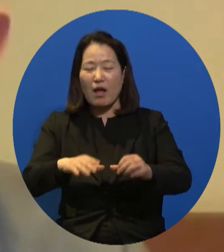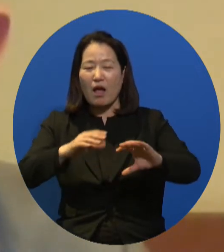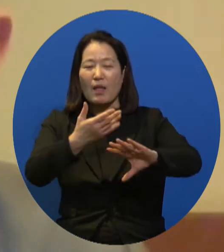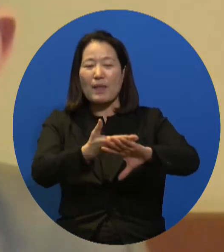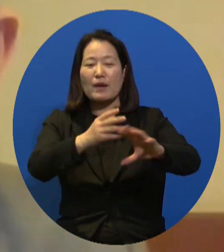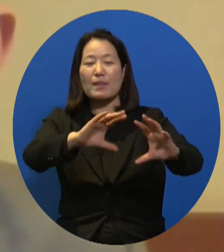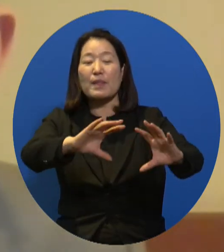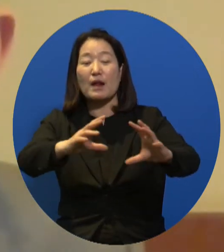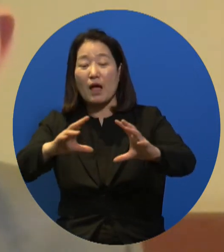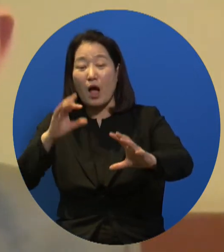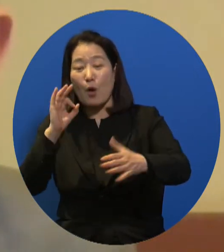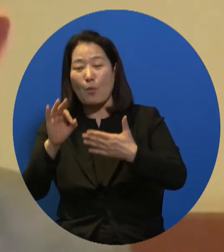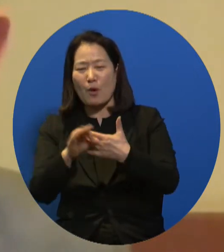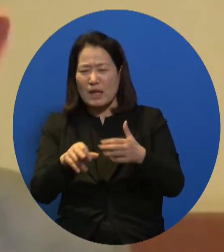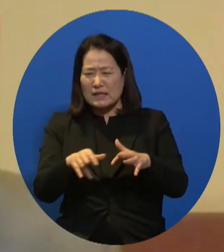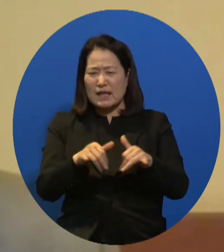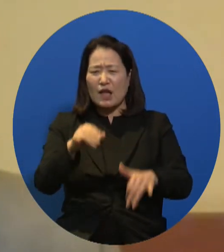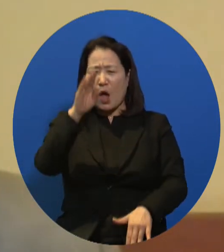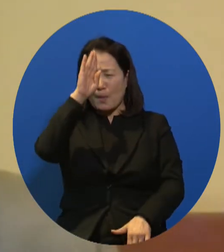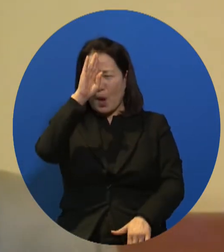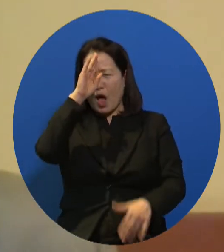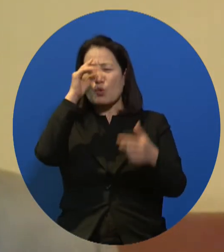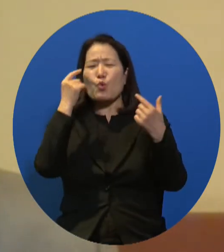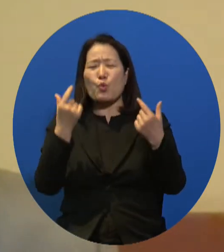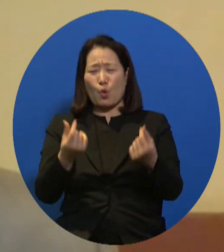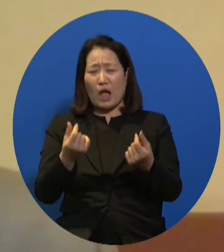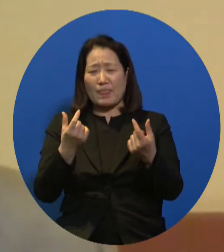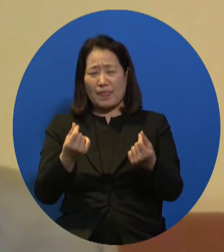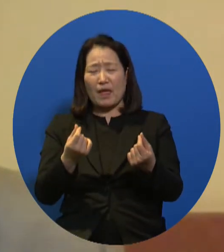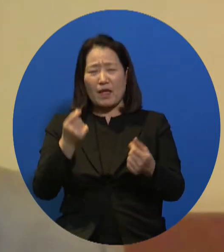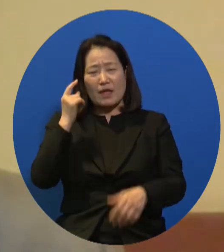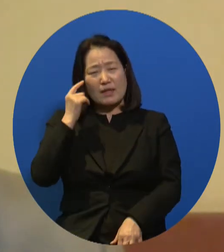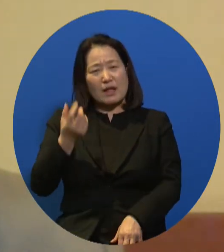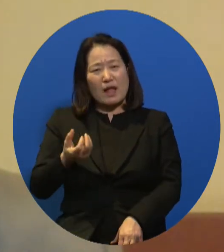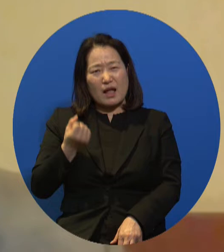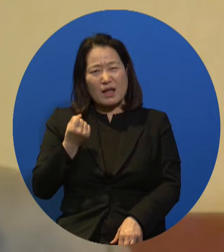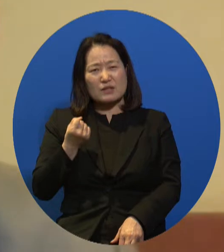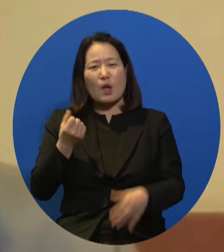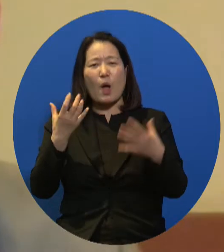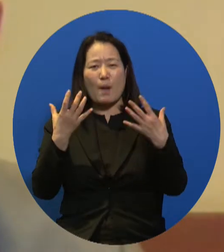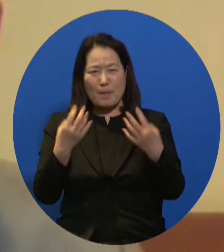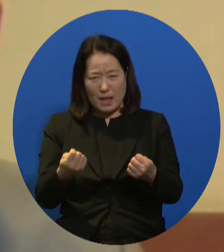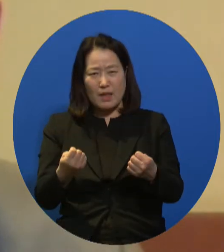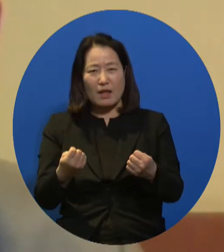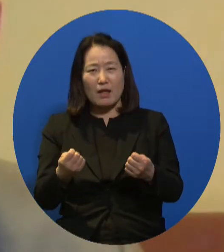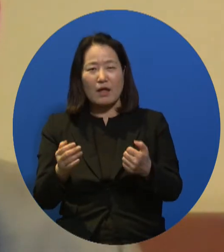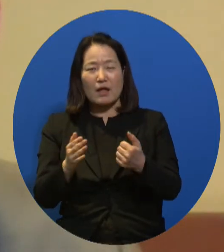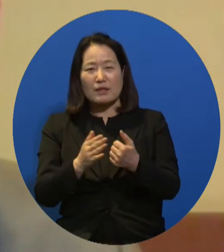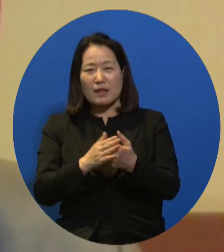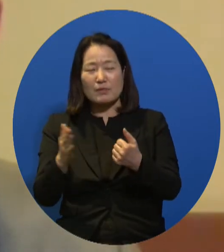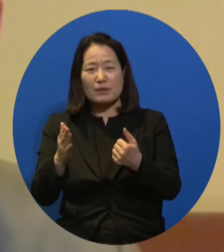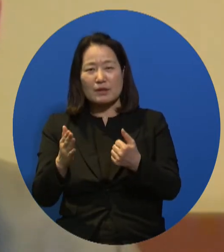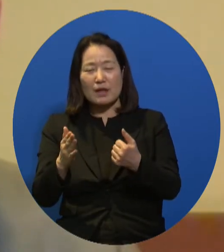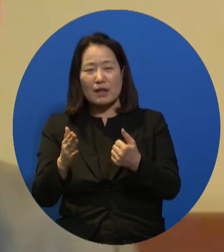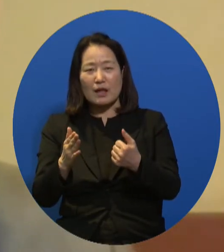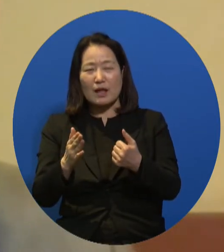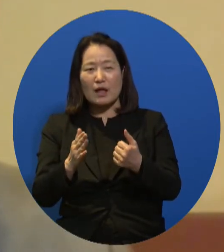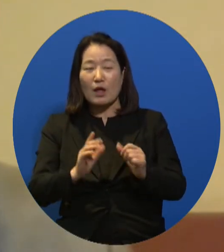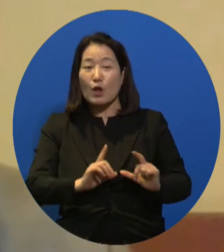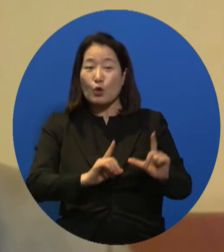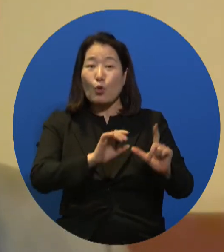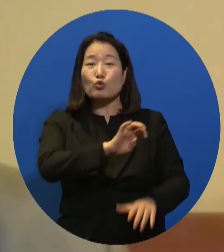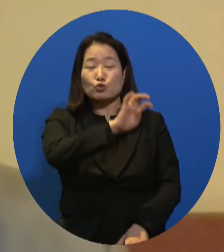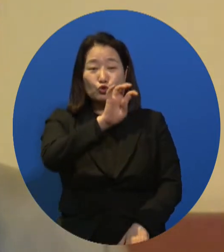and discriminatory attitudes against persons with disabilities in Central and Eastern Europe in particular remains all